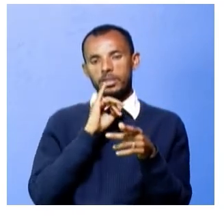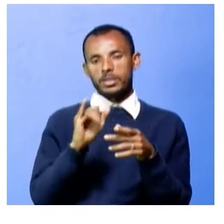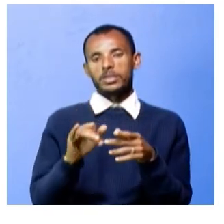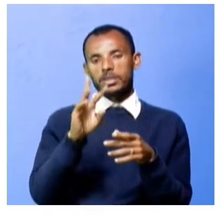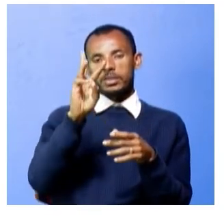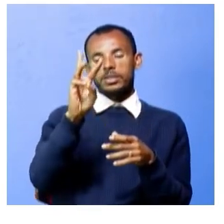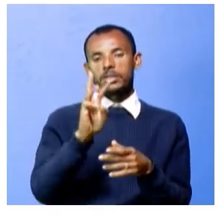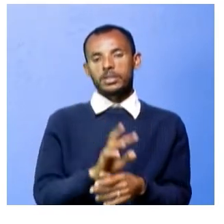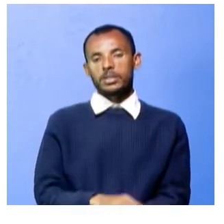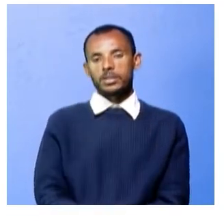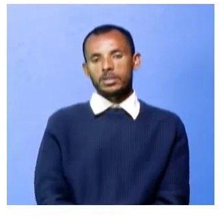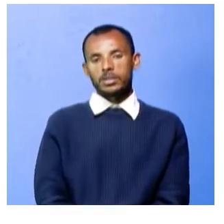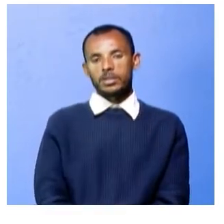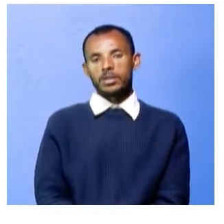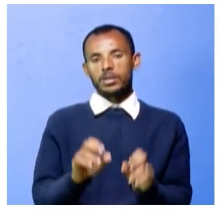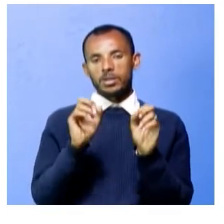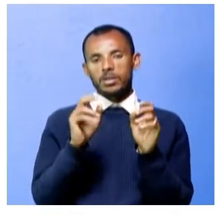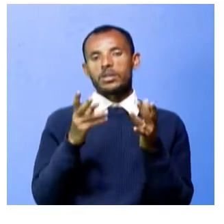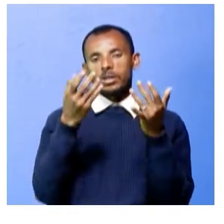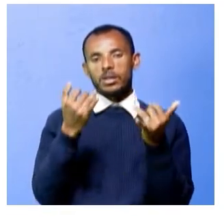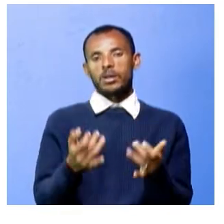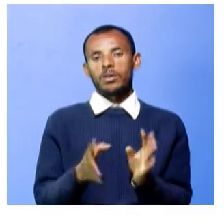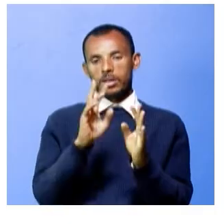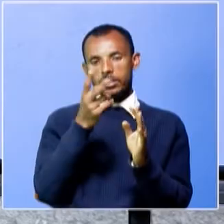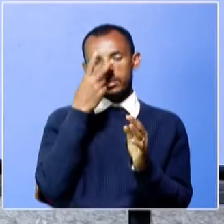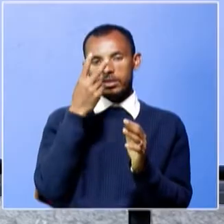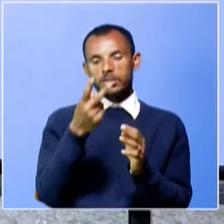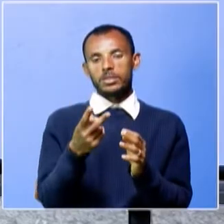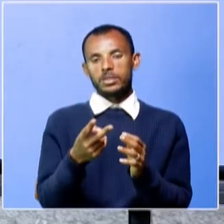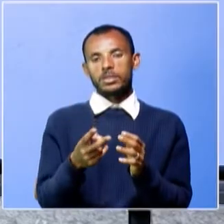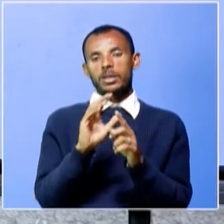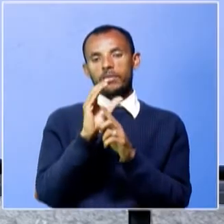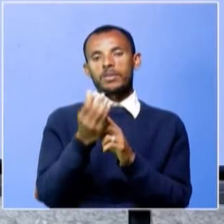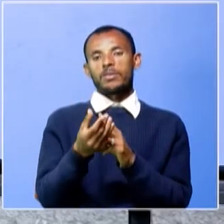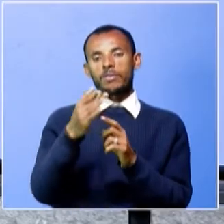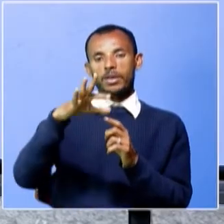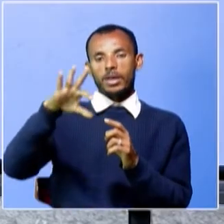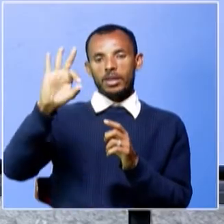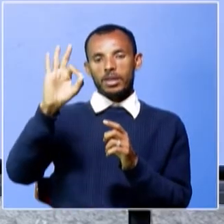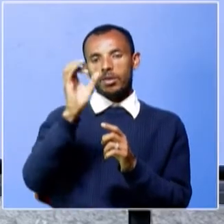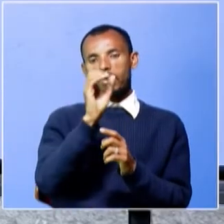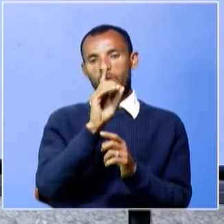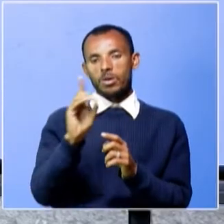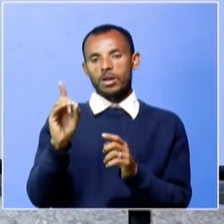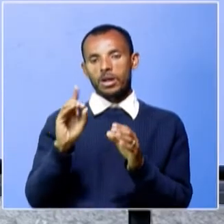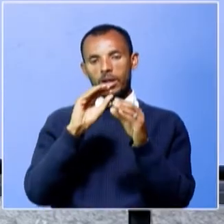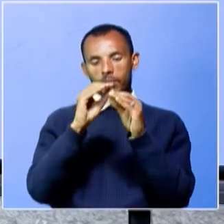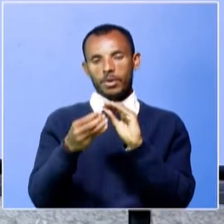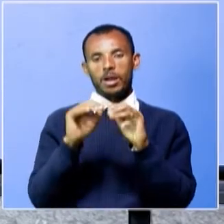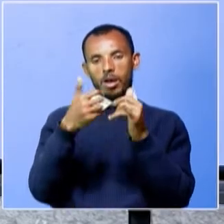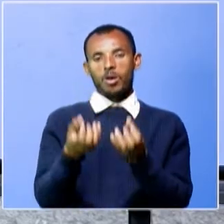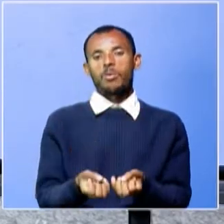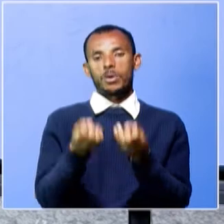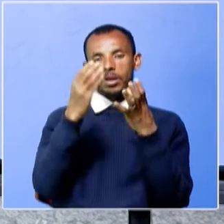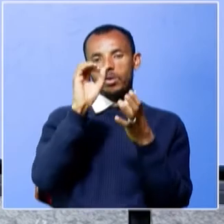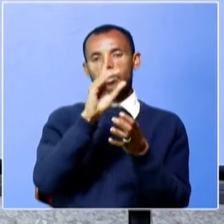is 6. Okay, now let's see the events of getting an odd number. Okay, how many